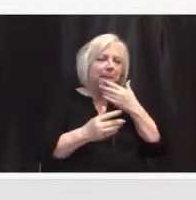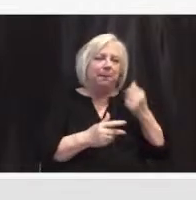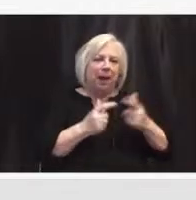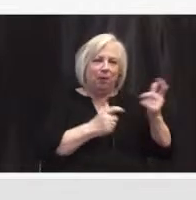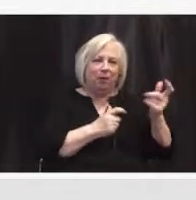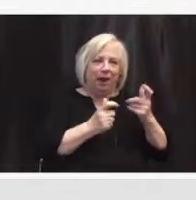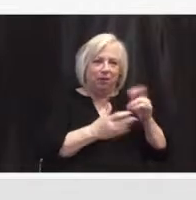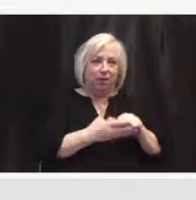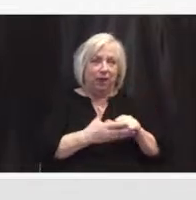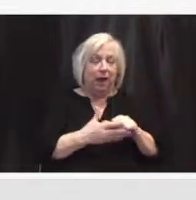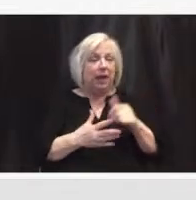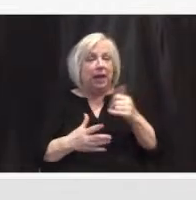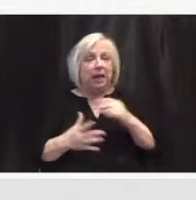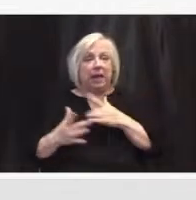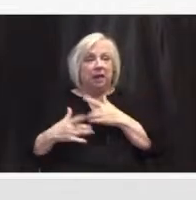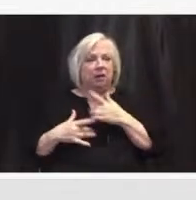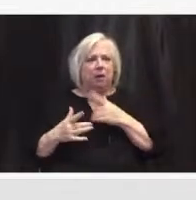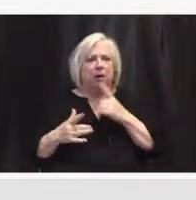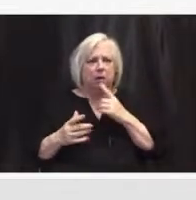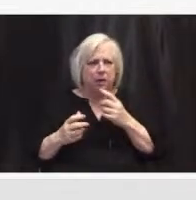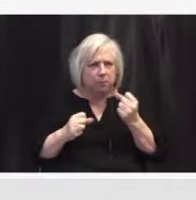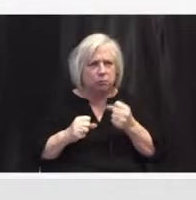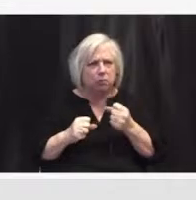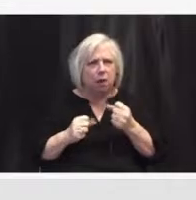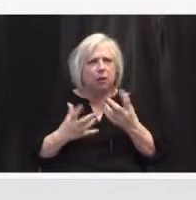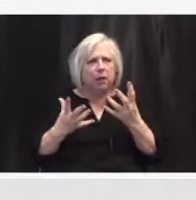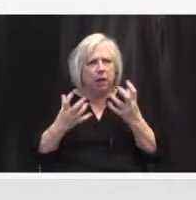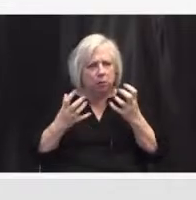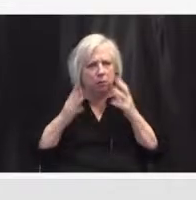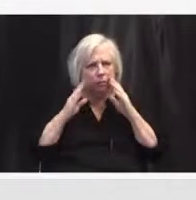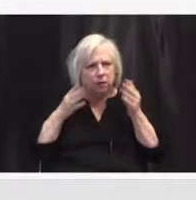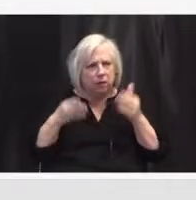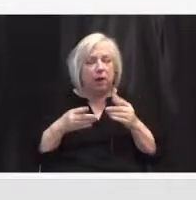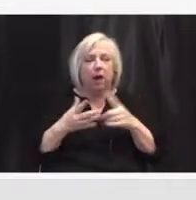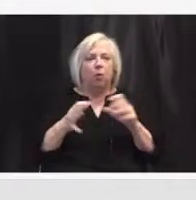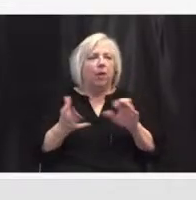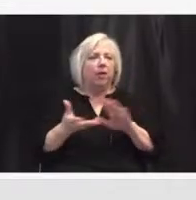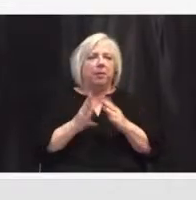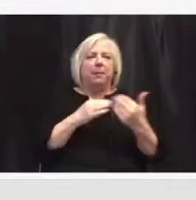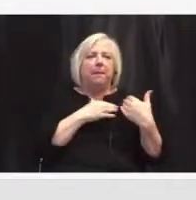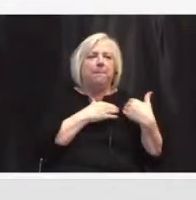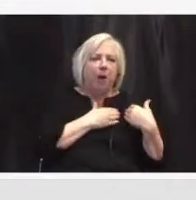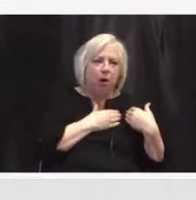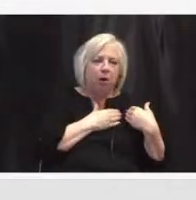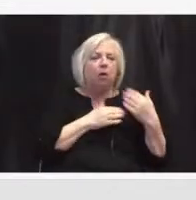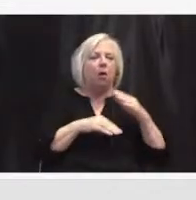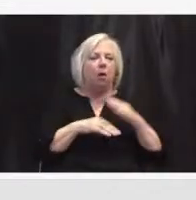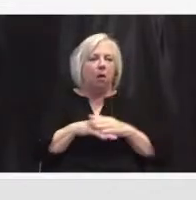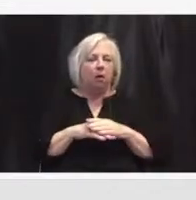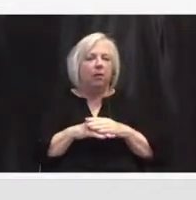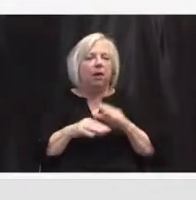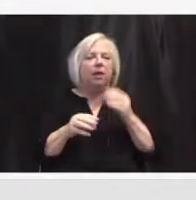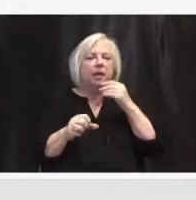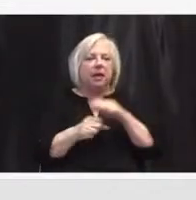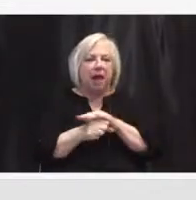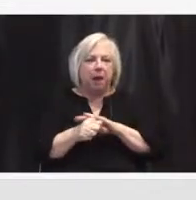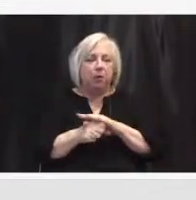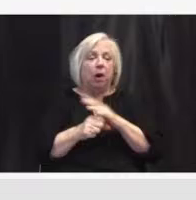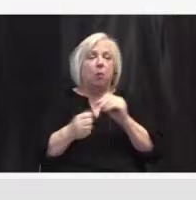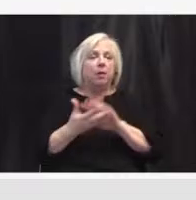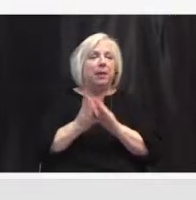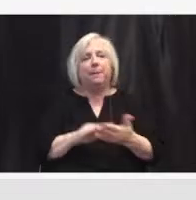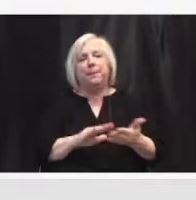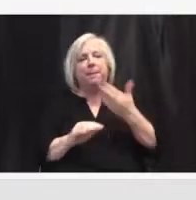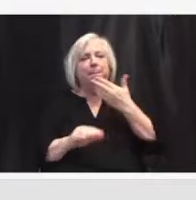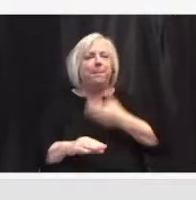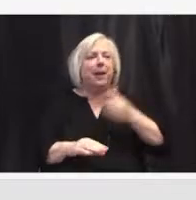me, and I don't want this property to be a burden on the neighborhood. I want it to be the best STR in the city of Little Rock